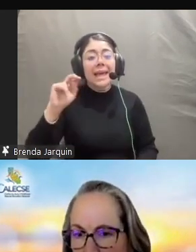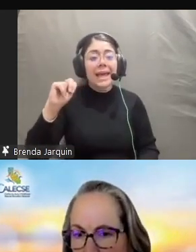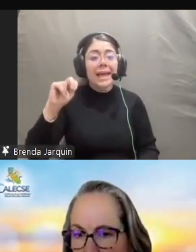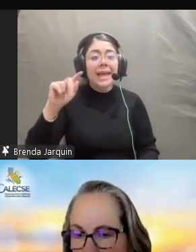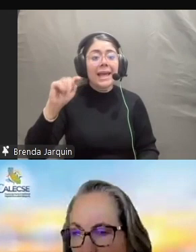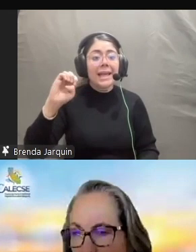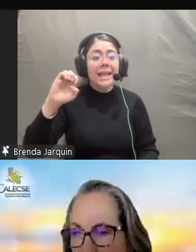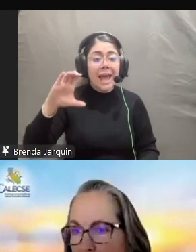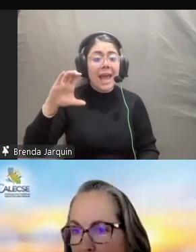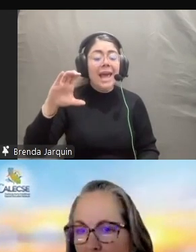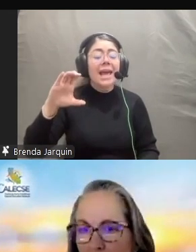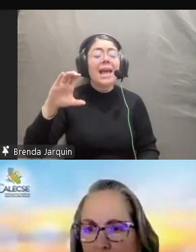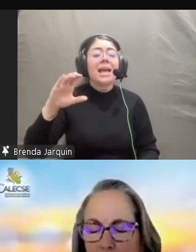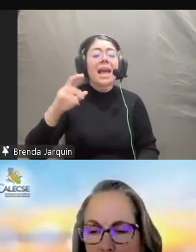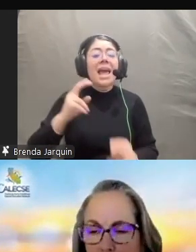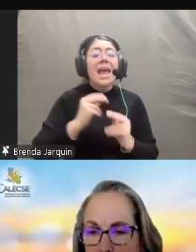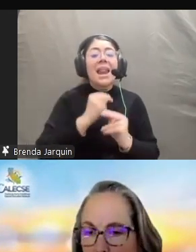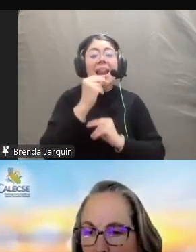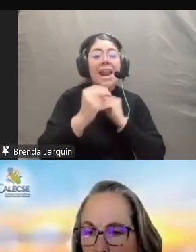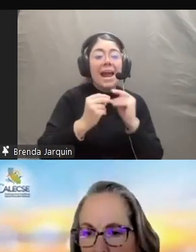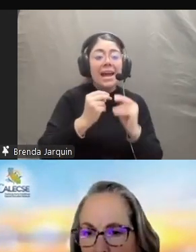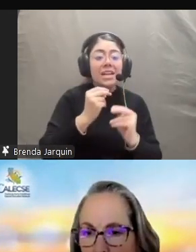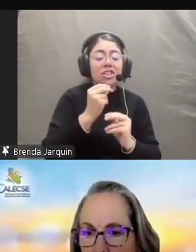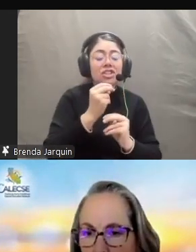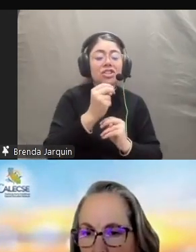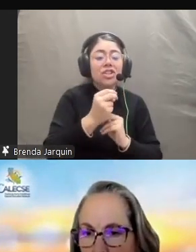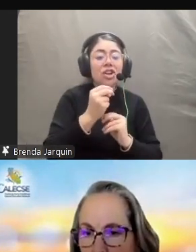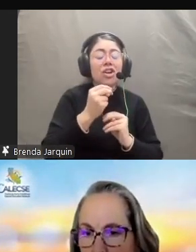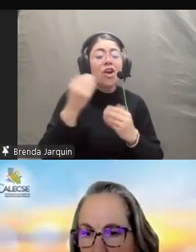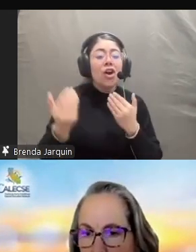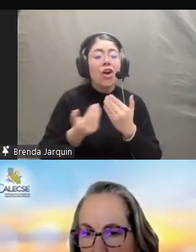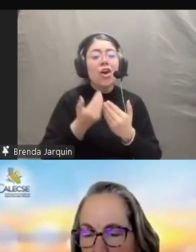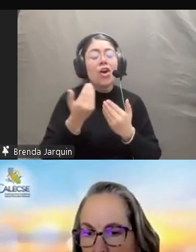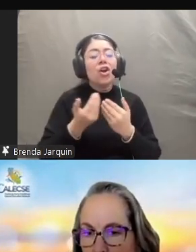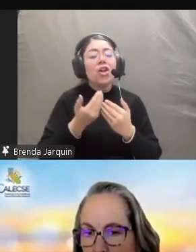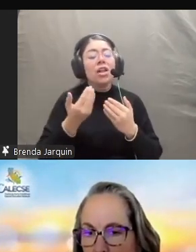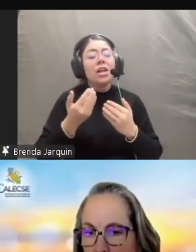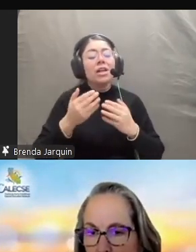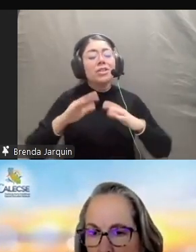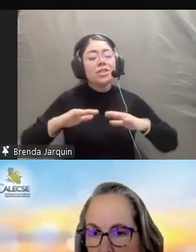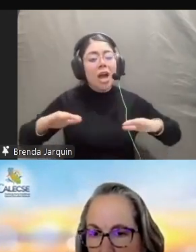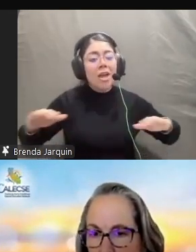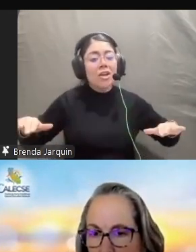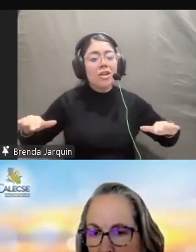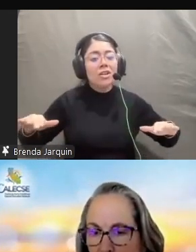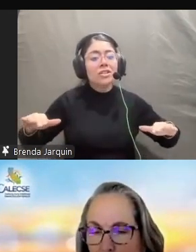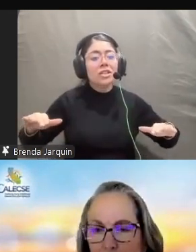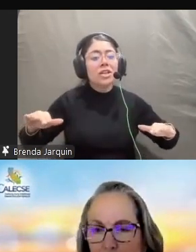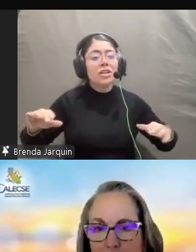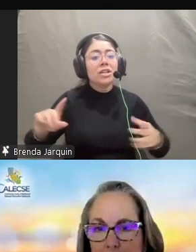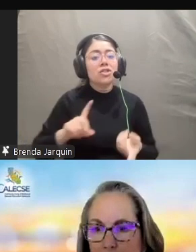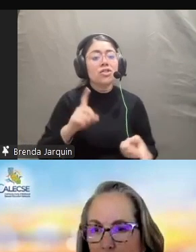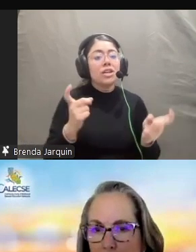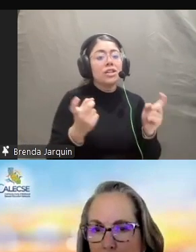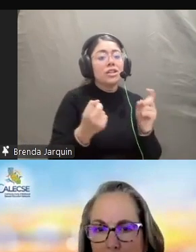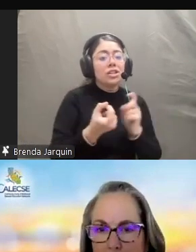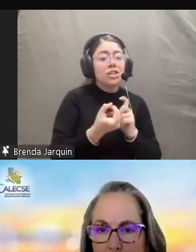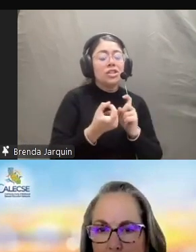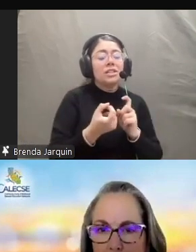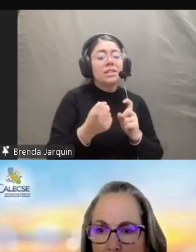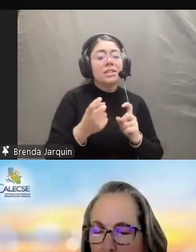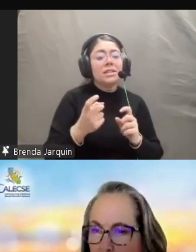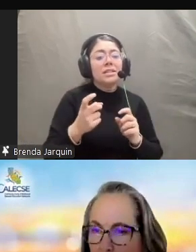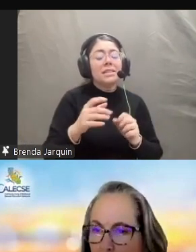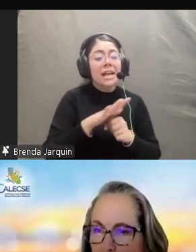National Association or National Early Childhood Technical Assistance Center. And they really have some great